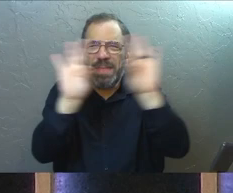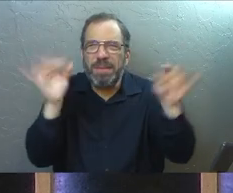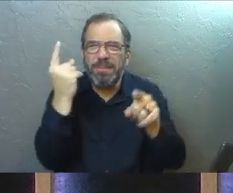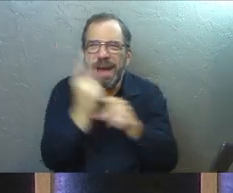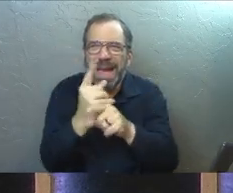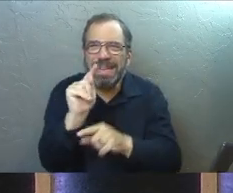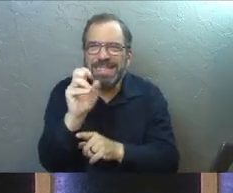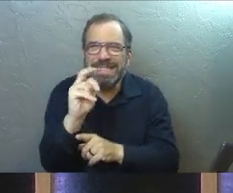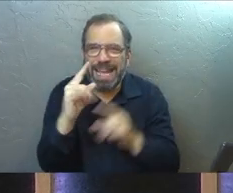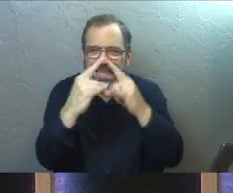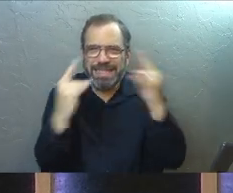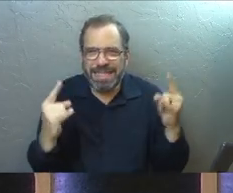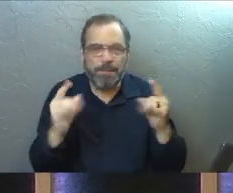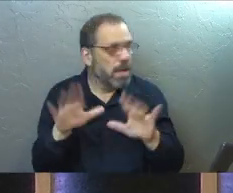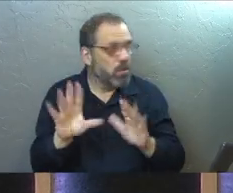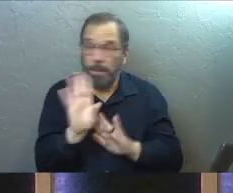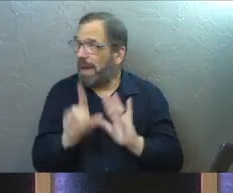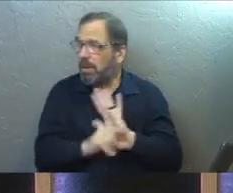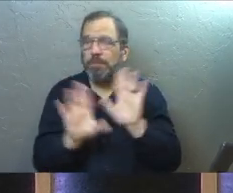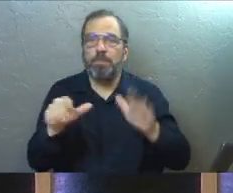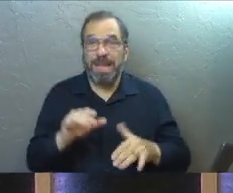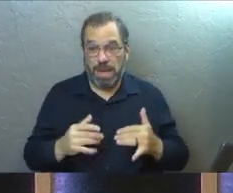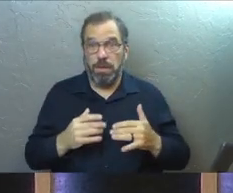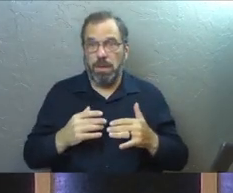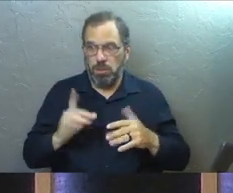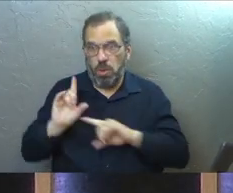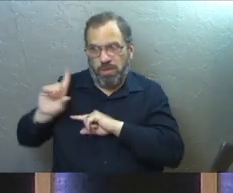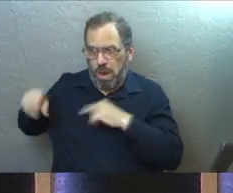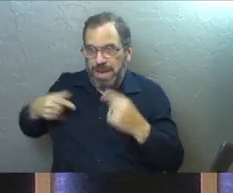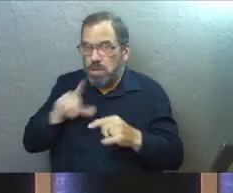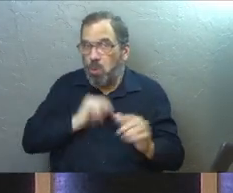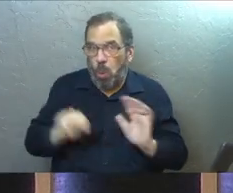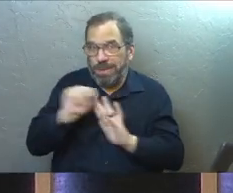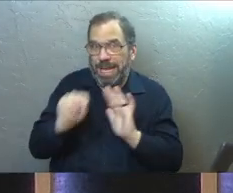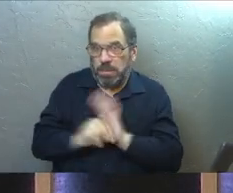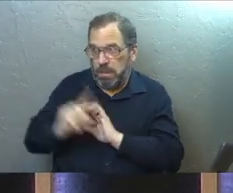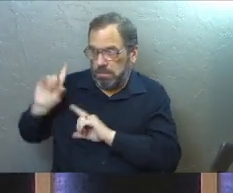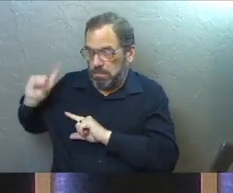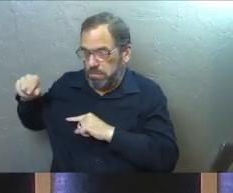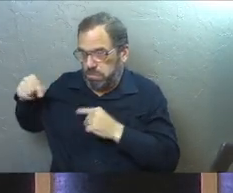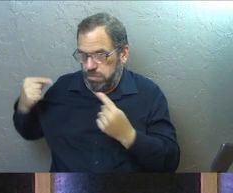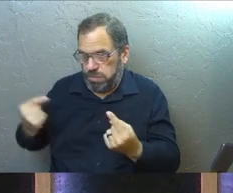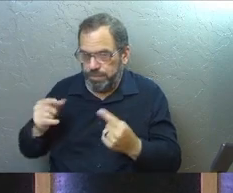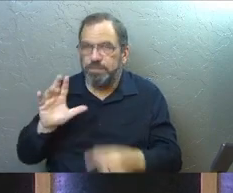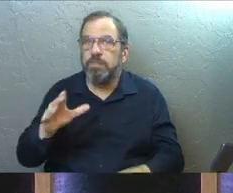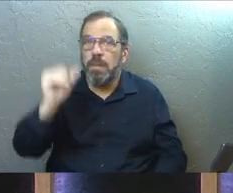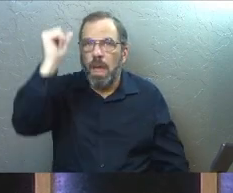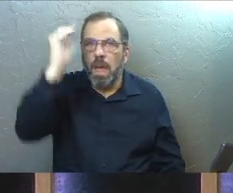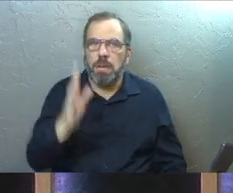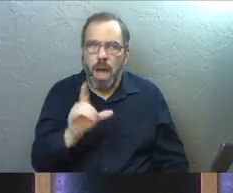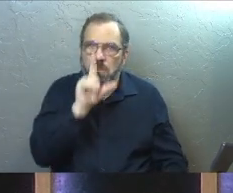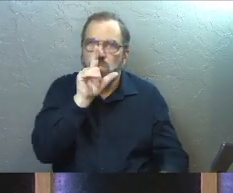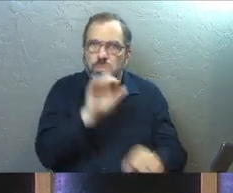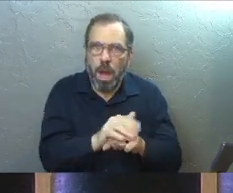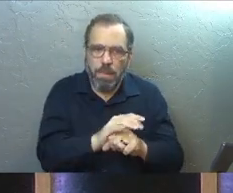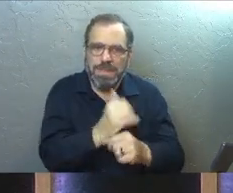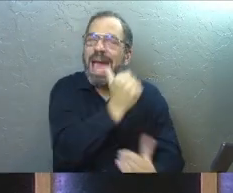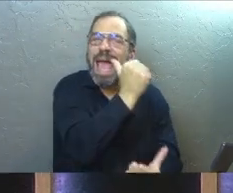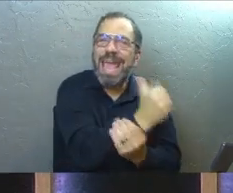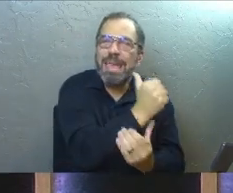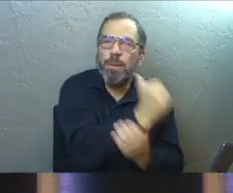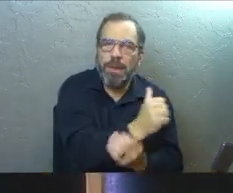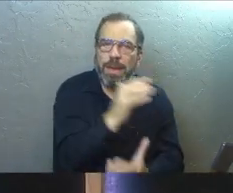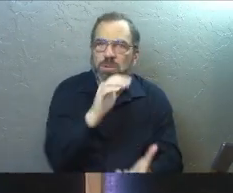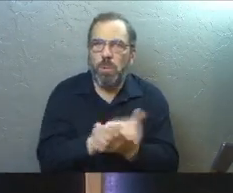makes sense to us. Now, just a tiny bit of background. Up to this point in the Old Testament, God had been promising to Abraham